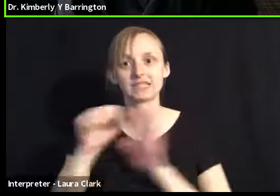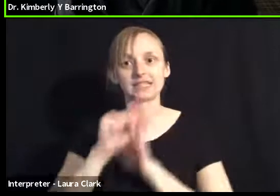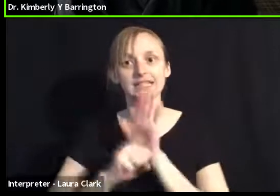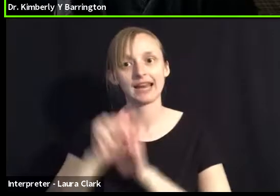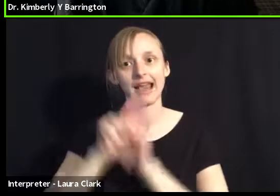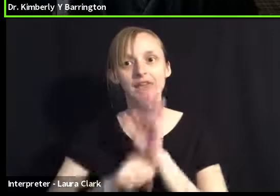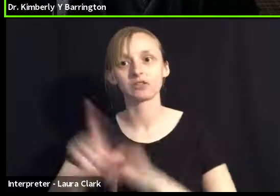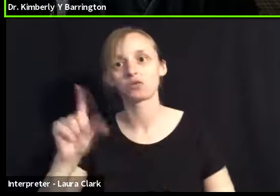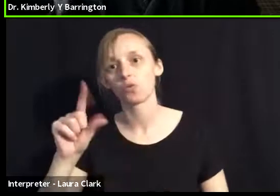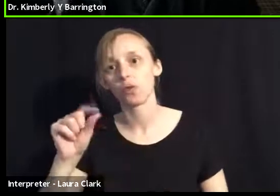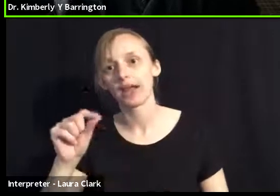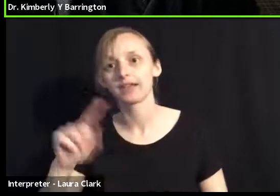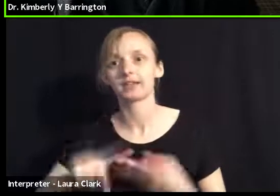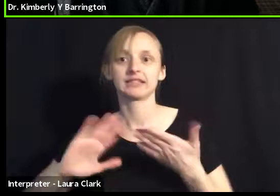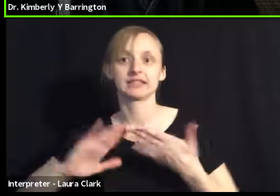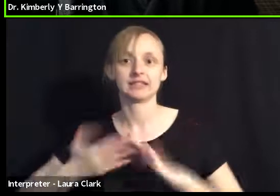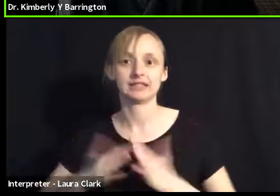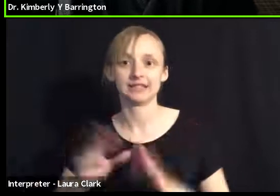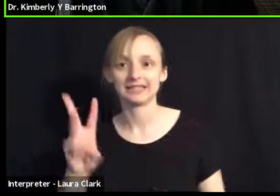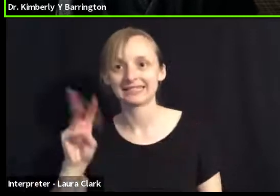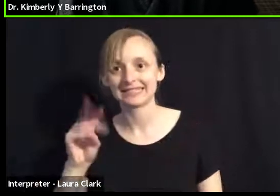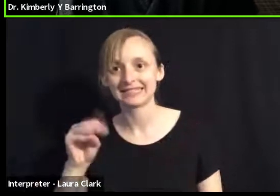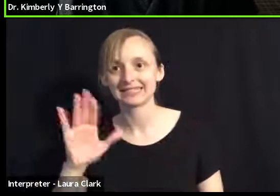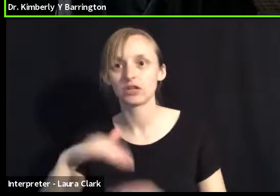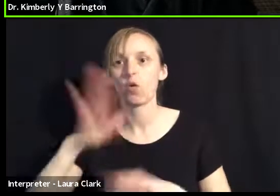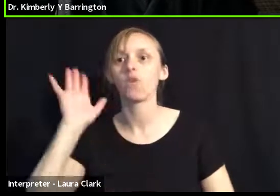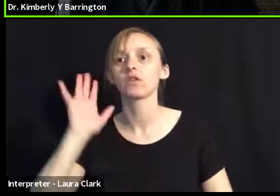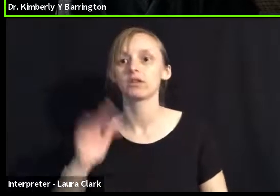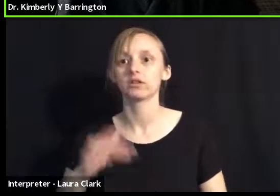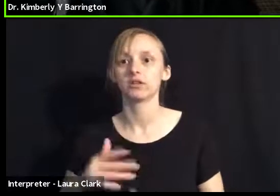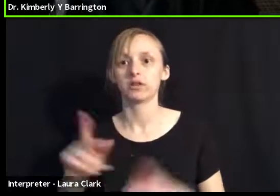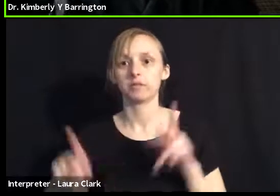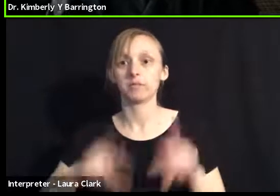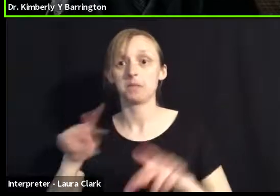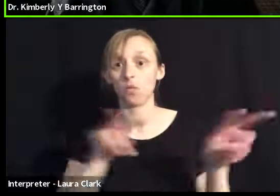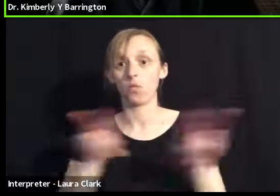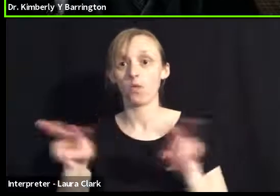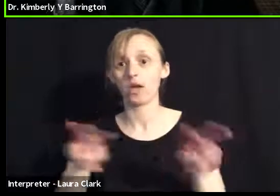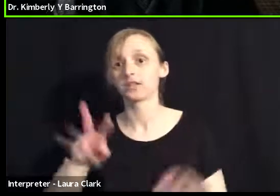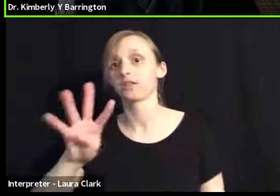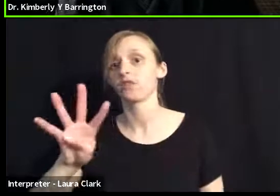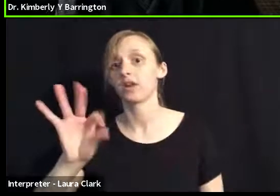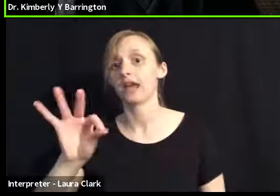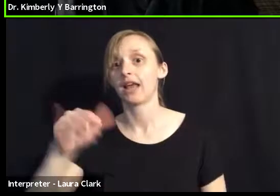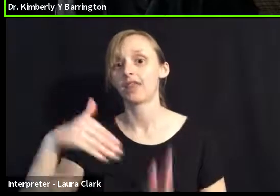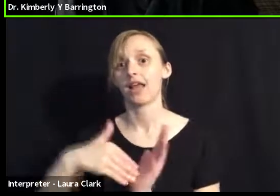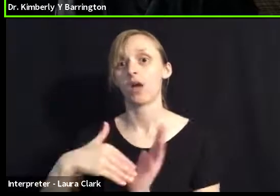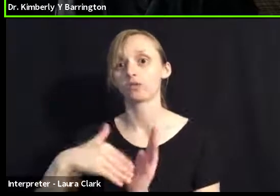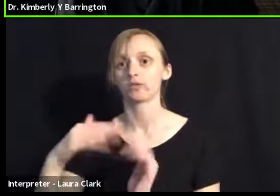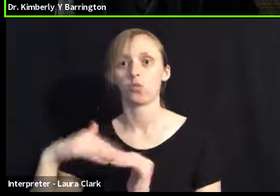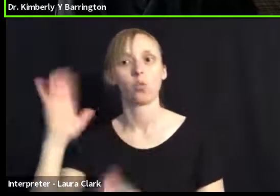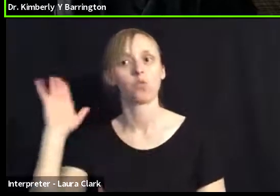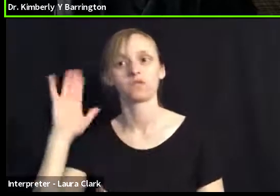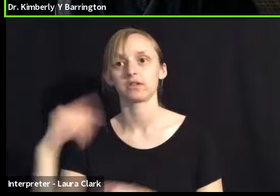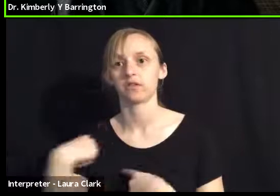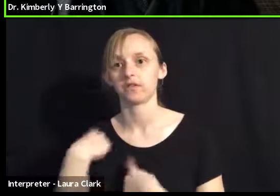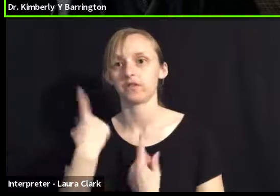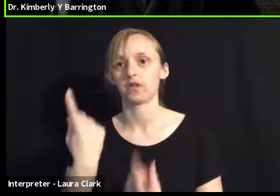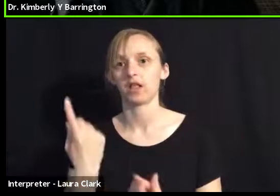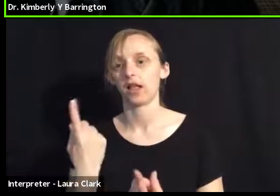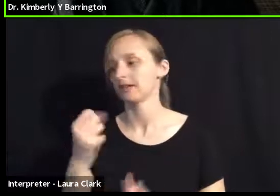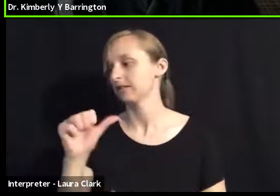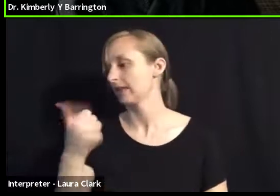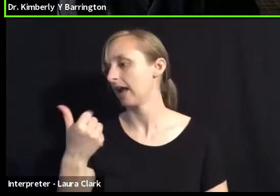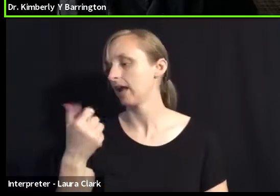and we've reached more than 49,000 people over this last, 10, 11 months,